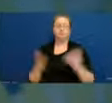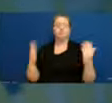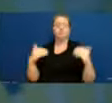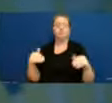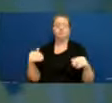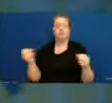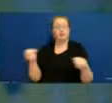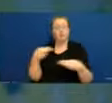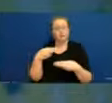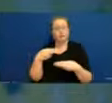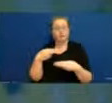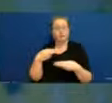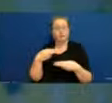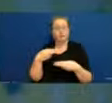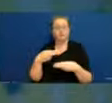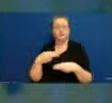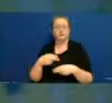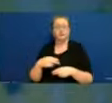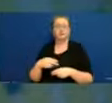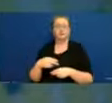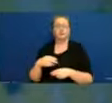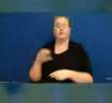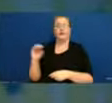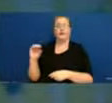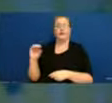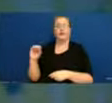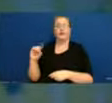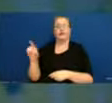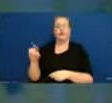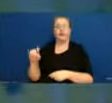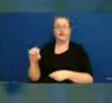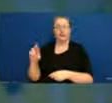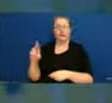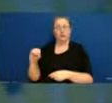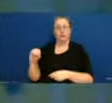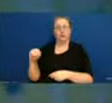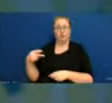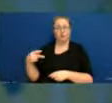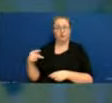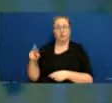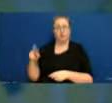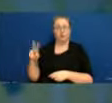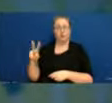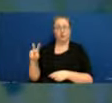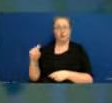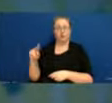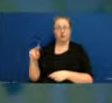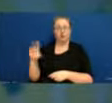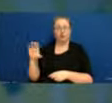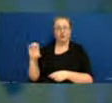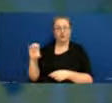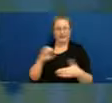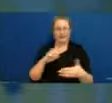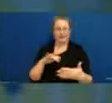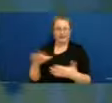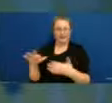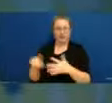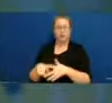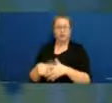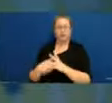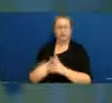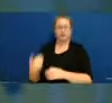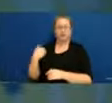The next slide is an update on our seroprevalence study. So we started this in March. We did another